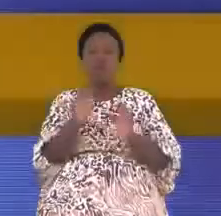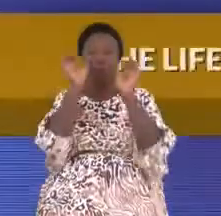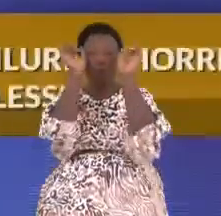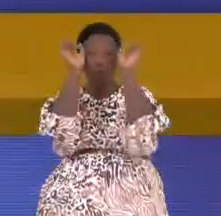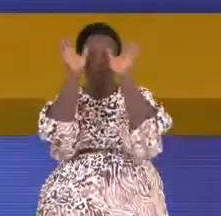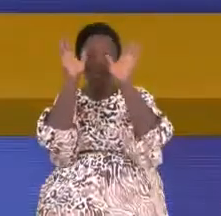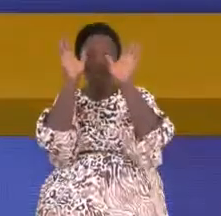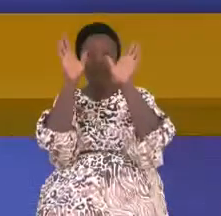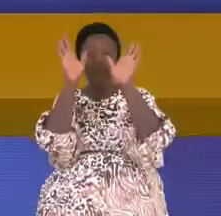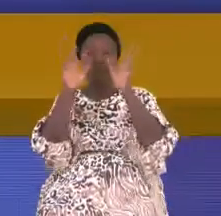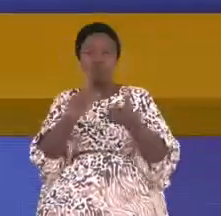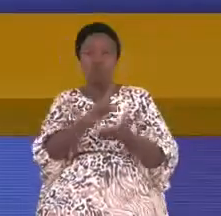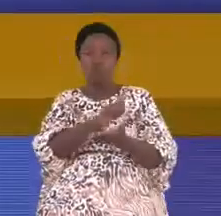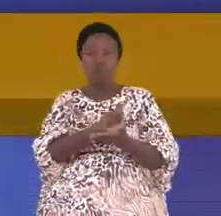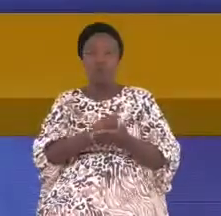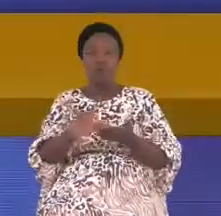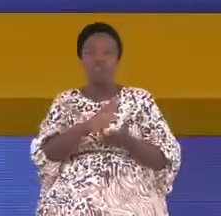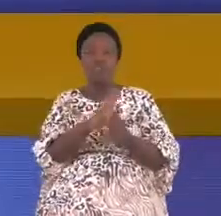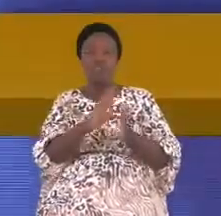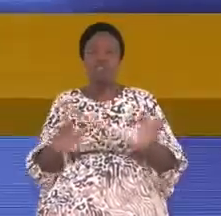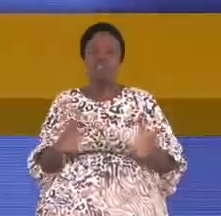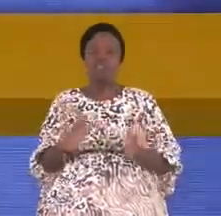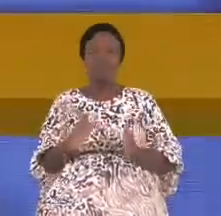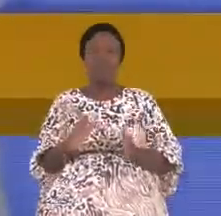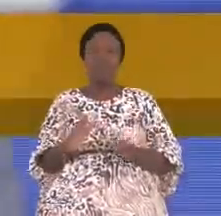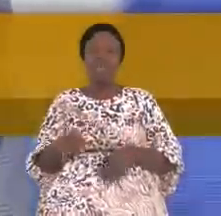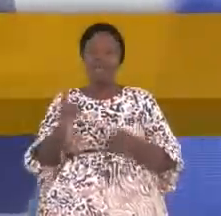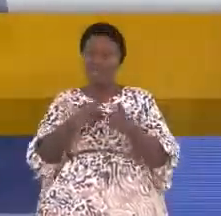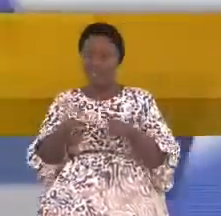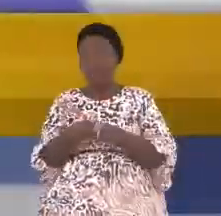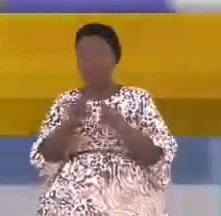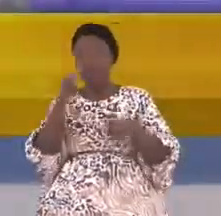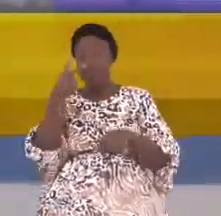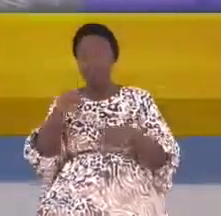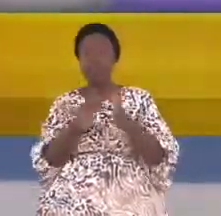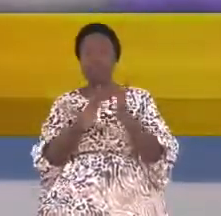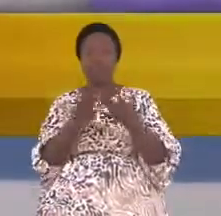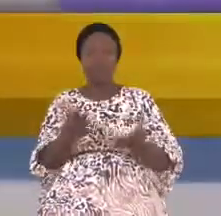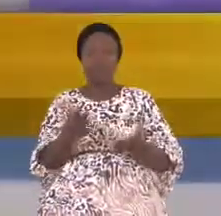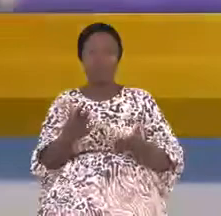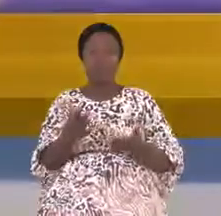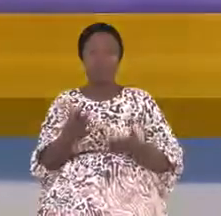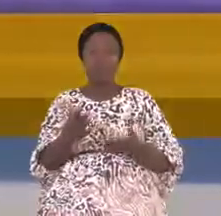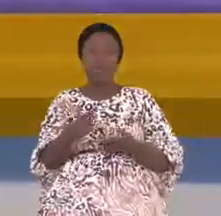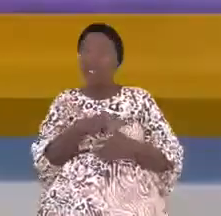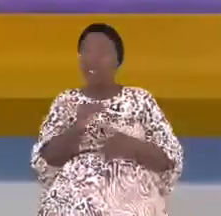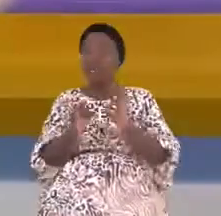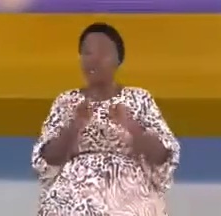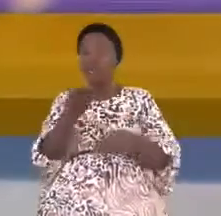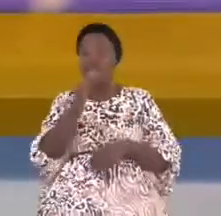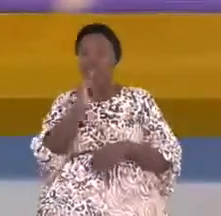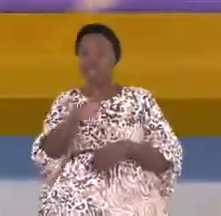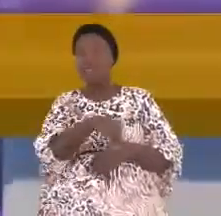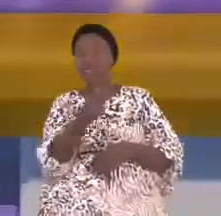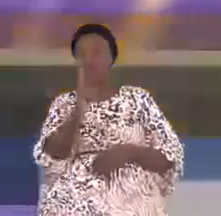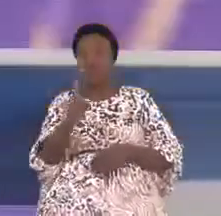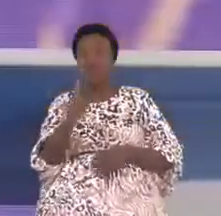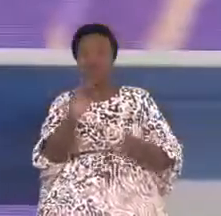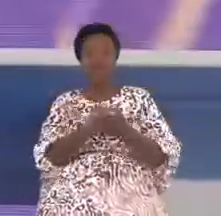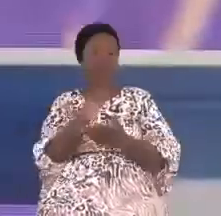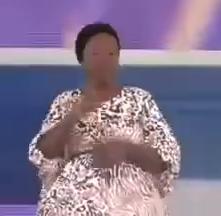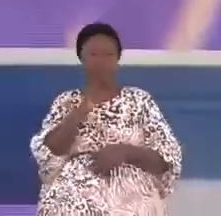lawlessness as i look at the bible if there was anyone that shouldn't